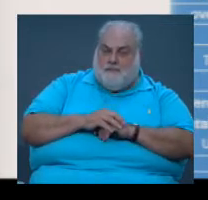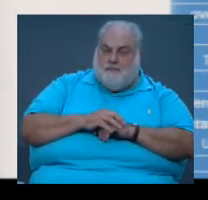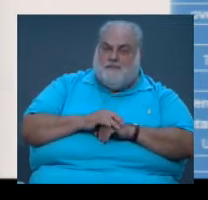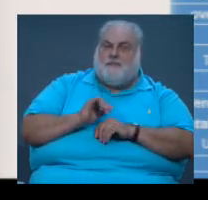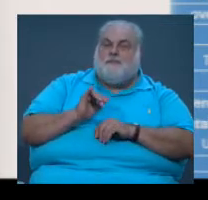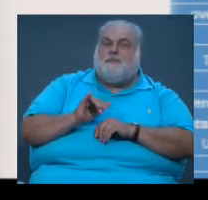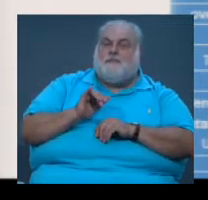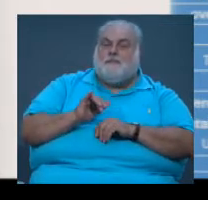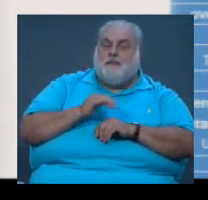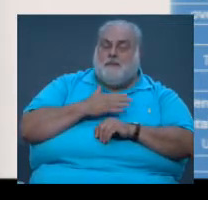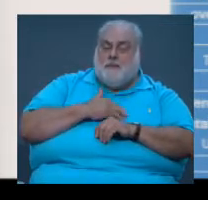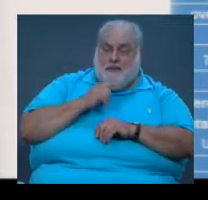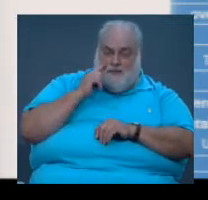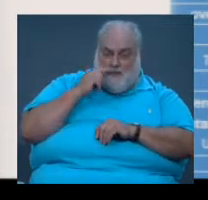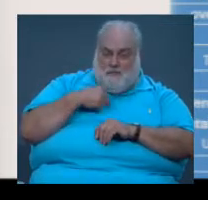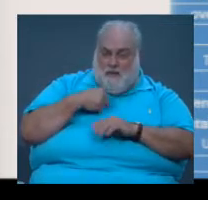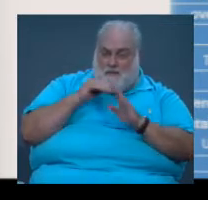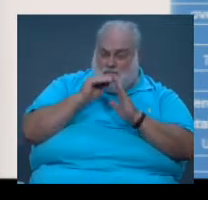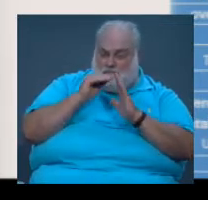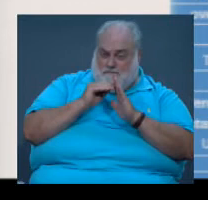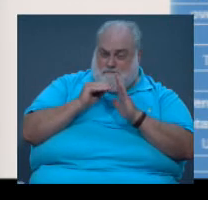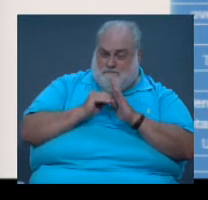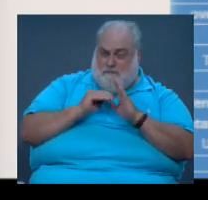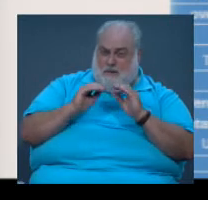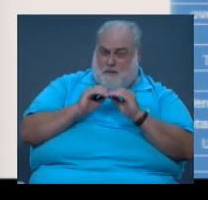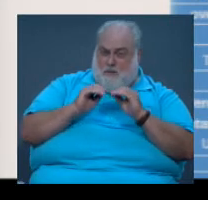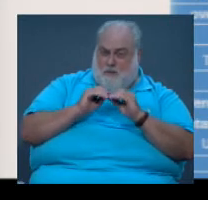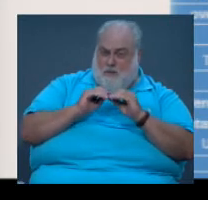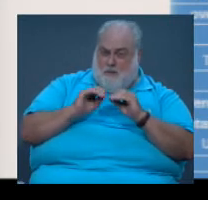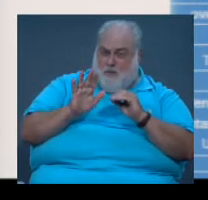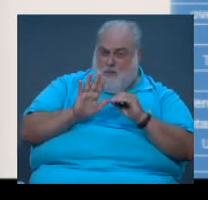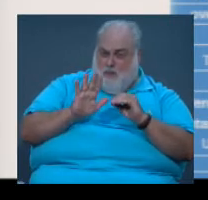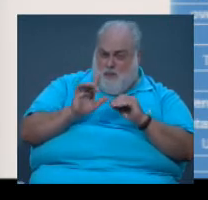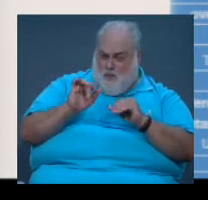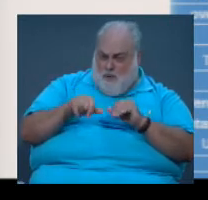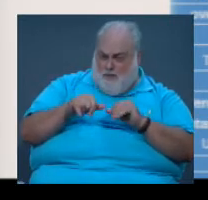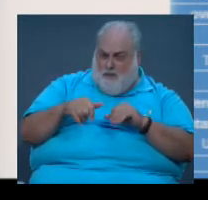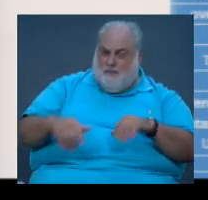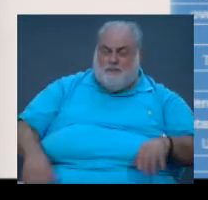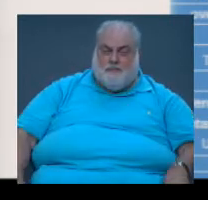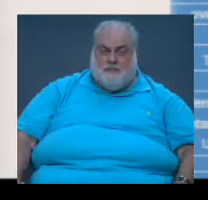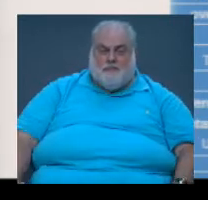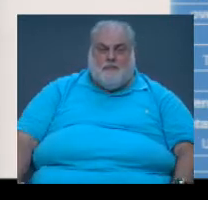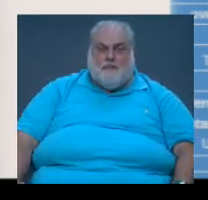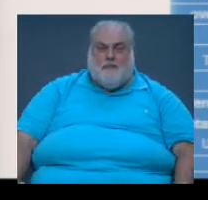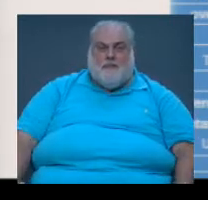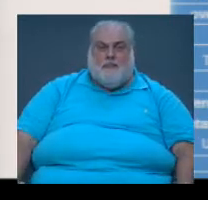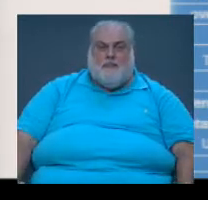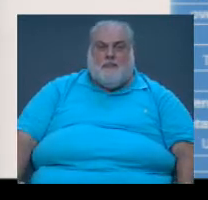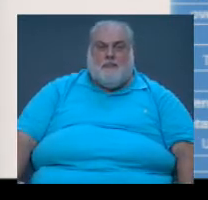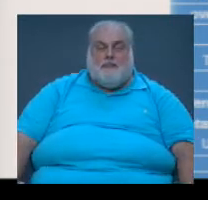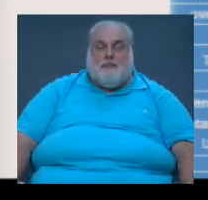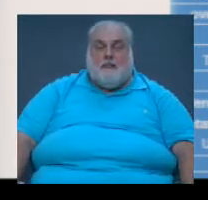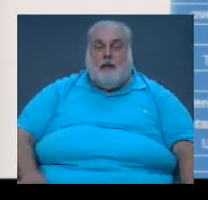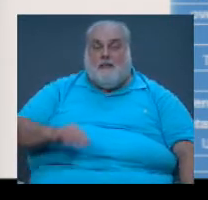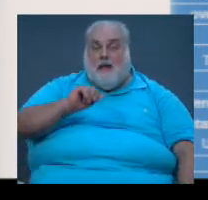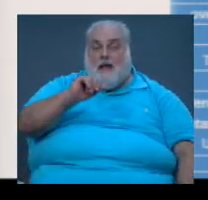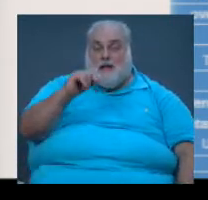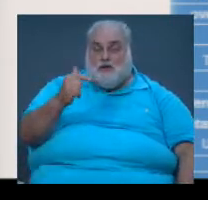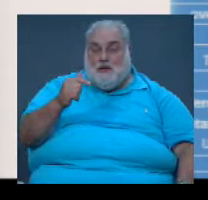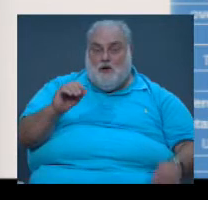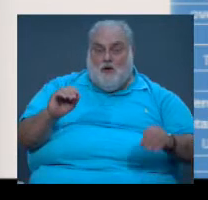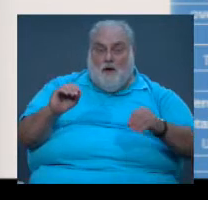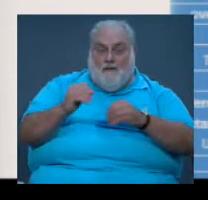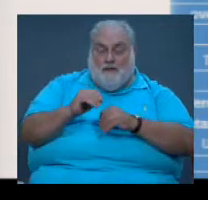Okay, I would like for you to get us a list of the mobile home parks and the Yes, numbers ma'am. of people in them. The Attorney General's office is